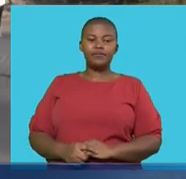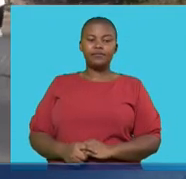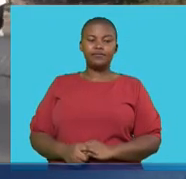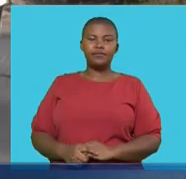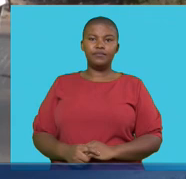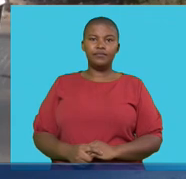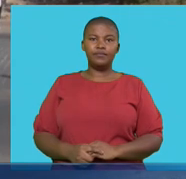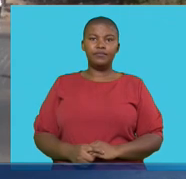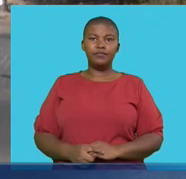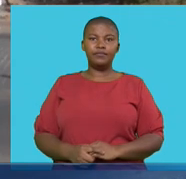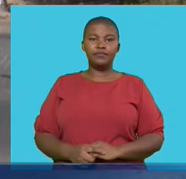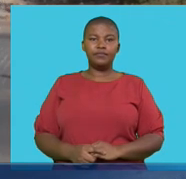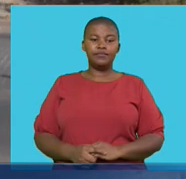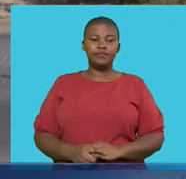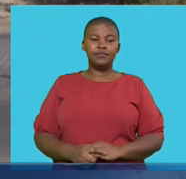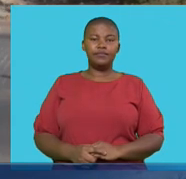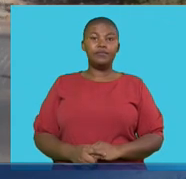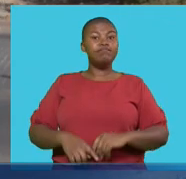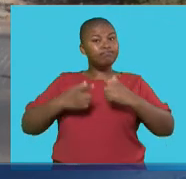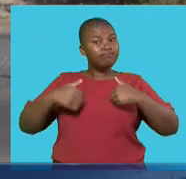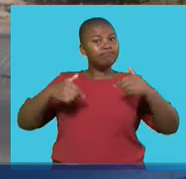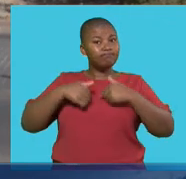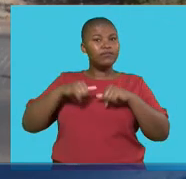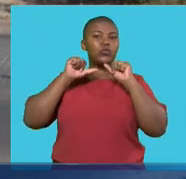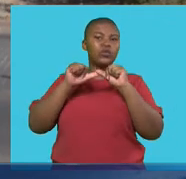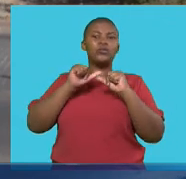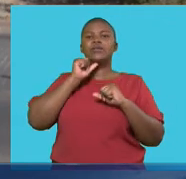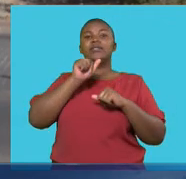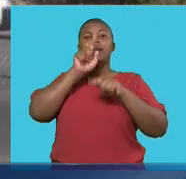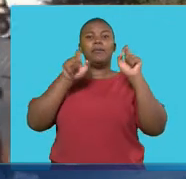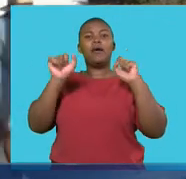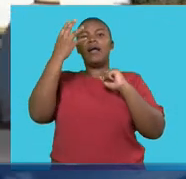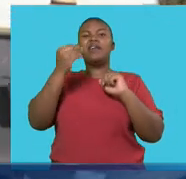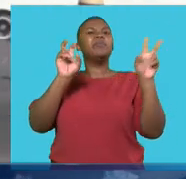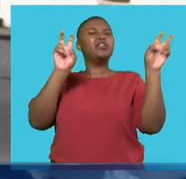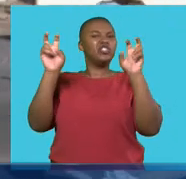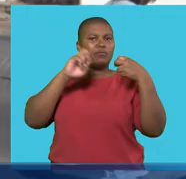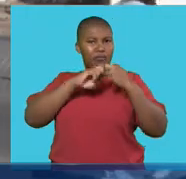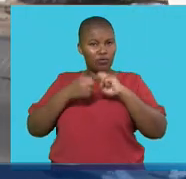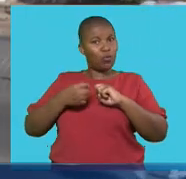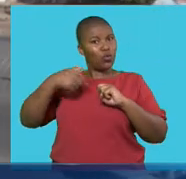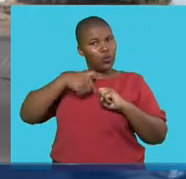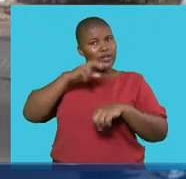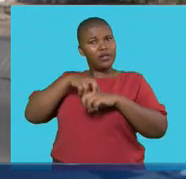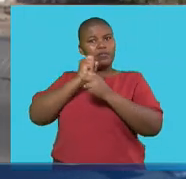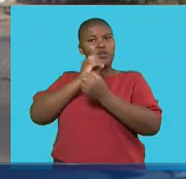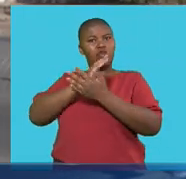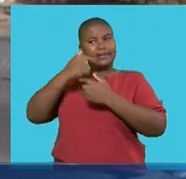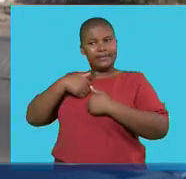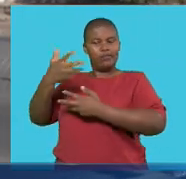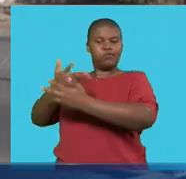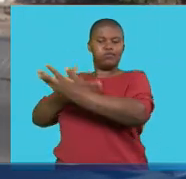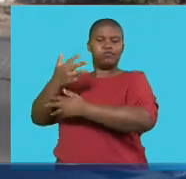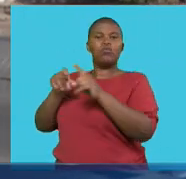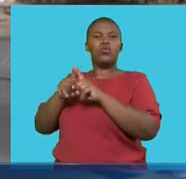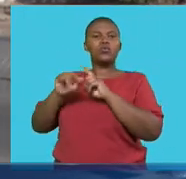any cost. We continuously say abantu when we have ama issues, we should engage and make sure ukuthi